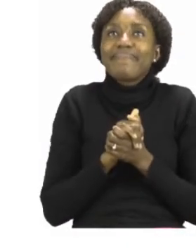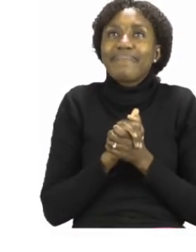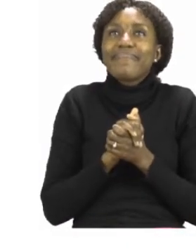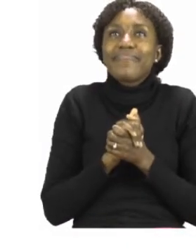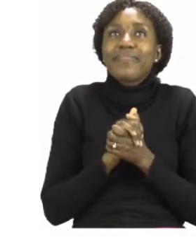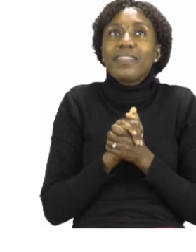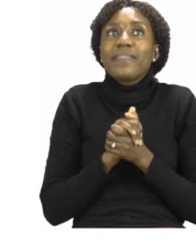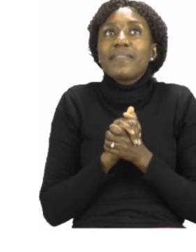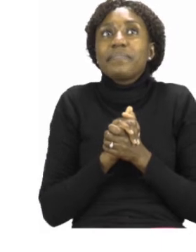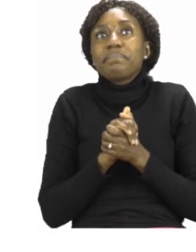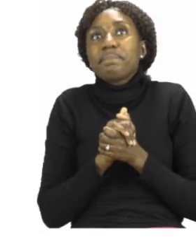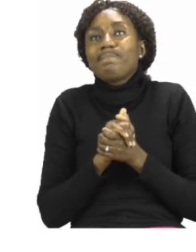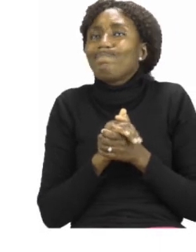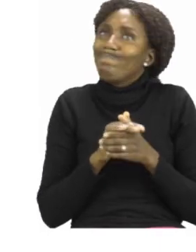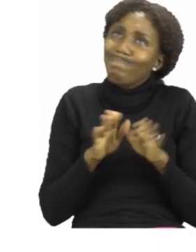are going to be,